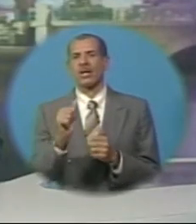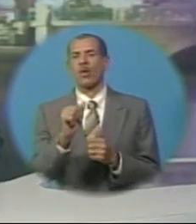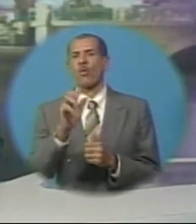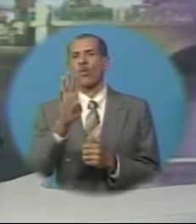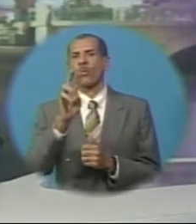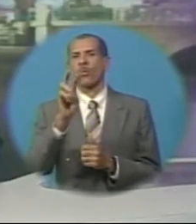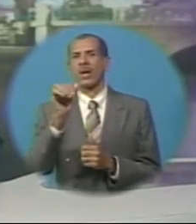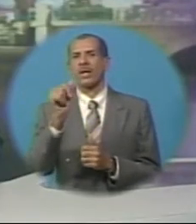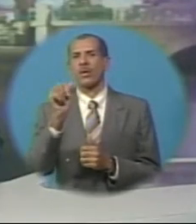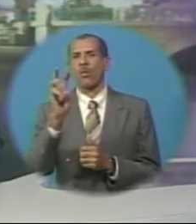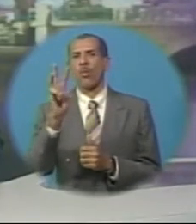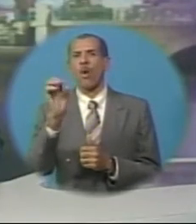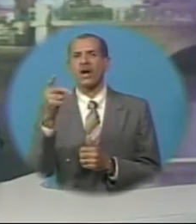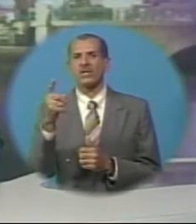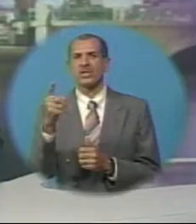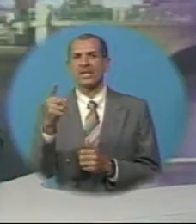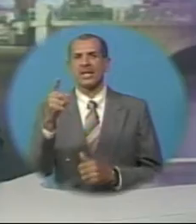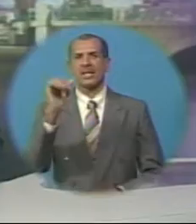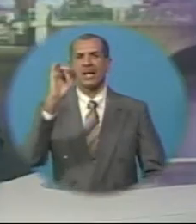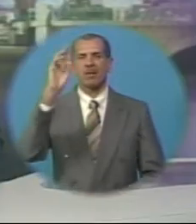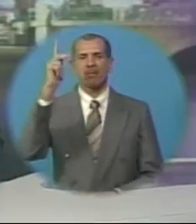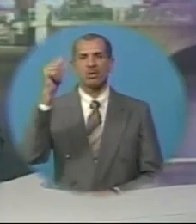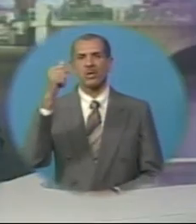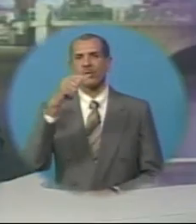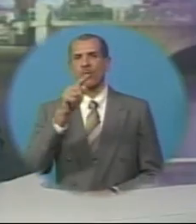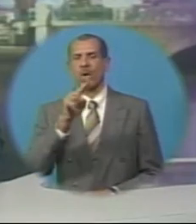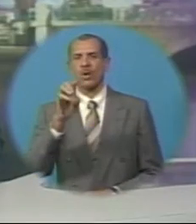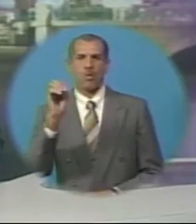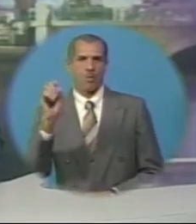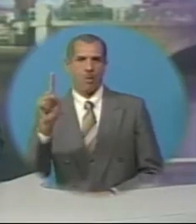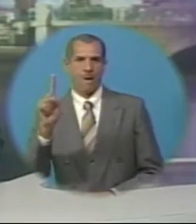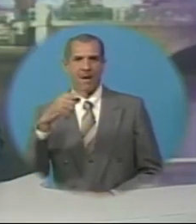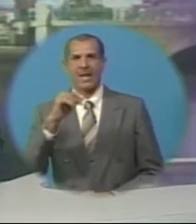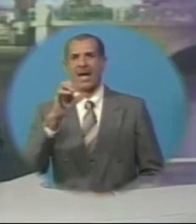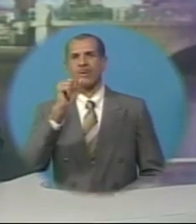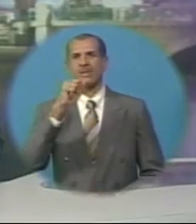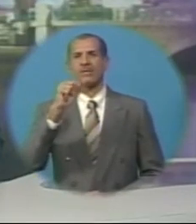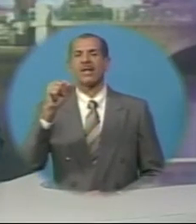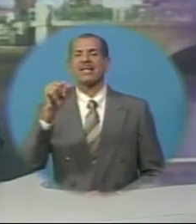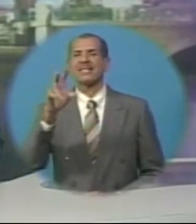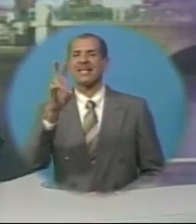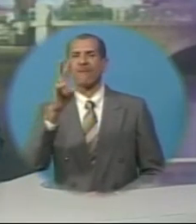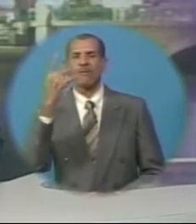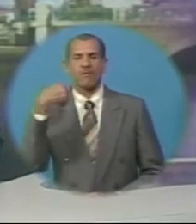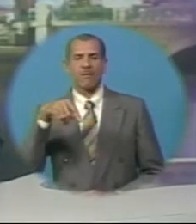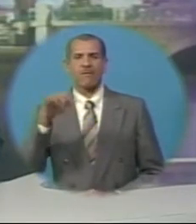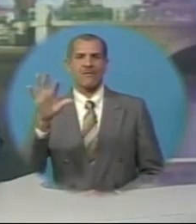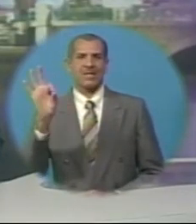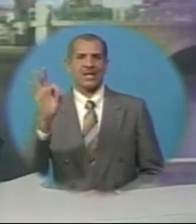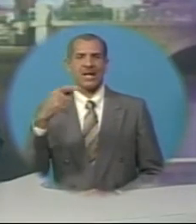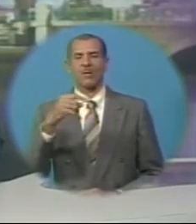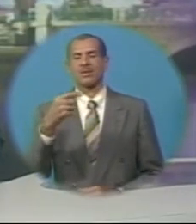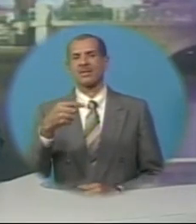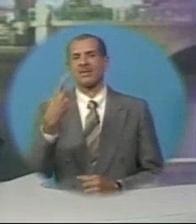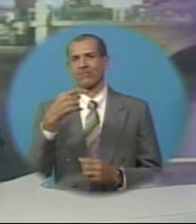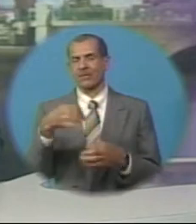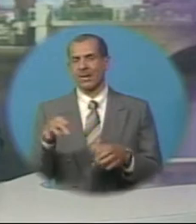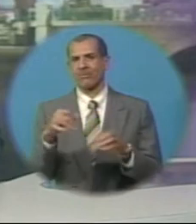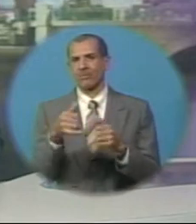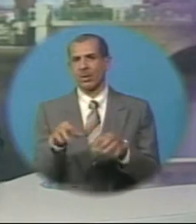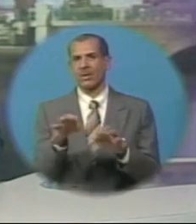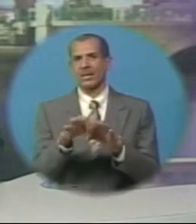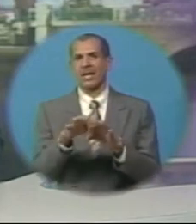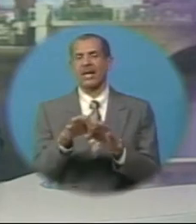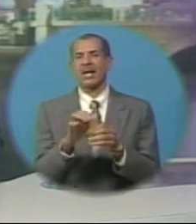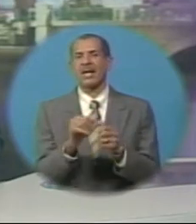whitewash. Cheteshwar Pujara's 101 and Ravi Ashwin's 7 for 59 were the highlights of today's win. Scores in that